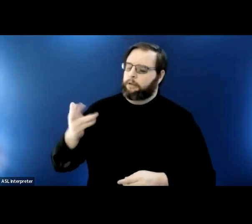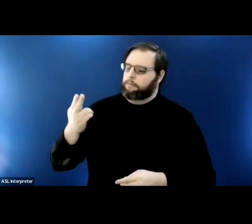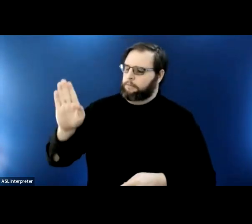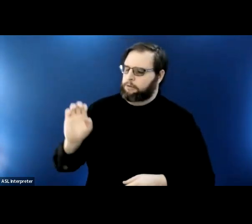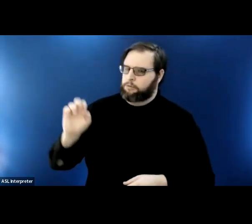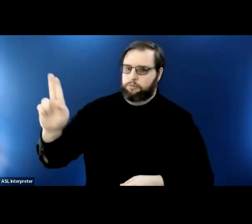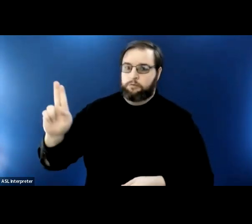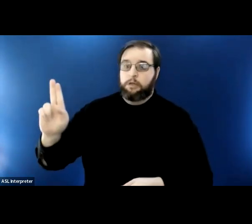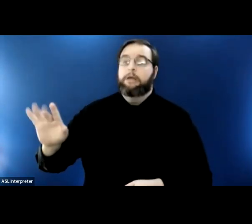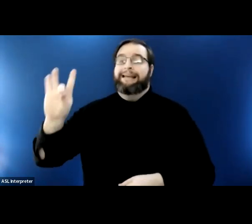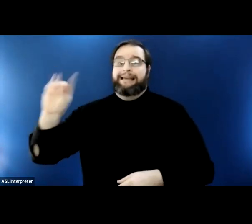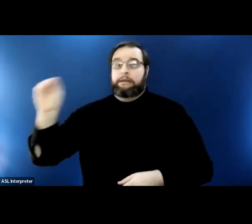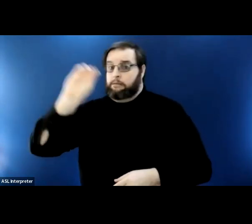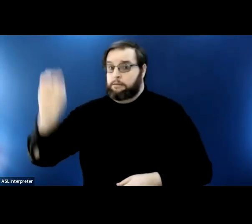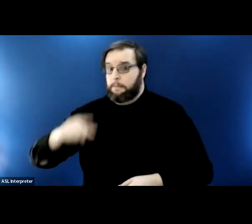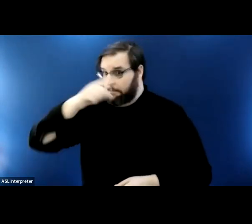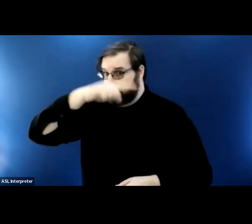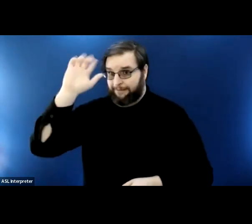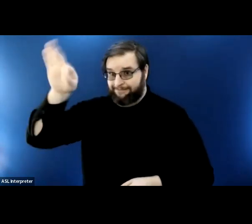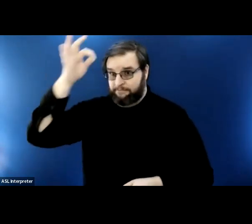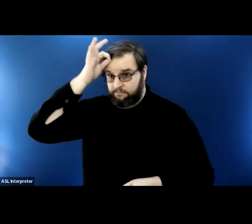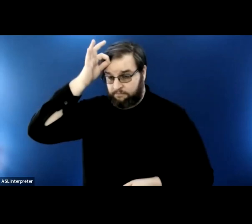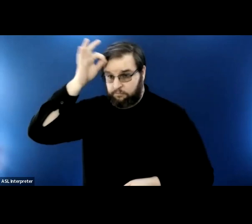of Black federal judges,